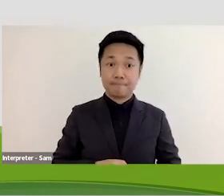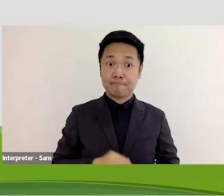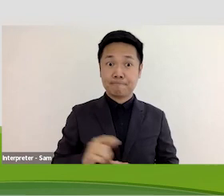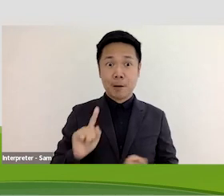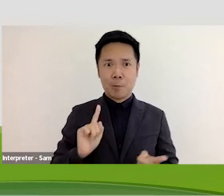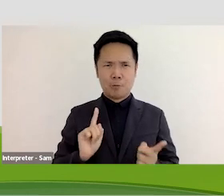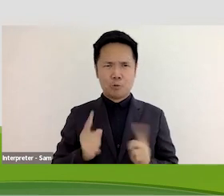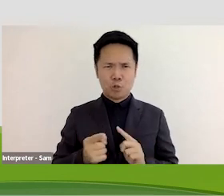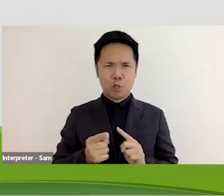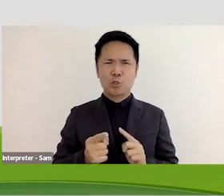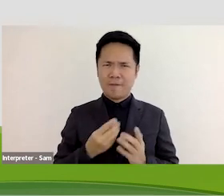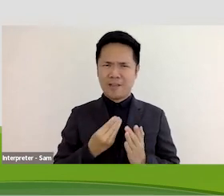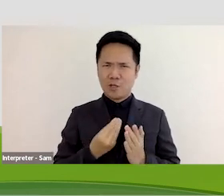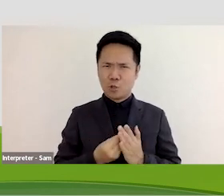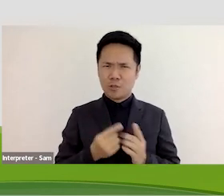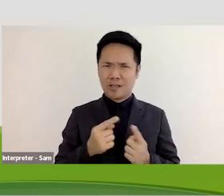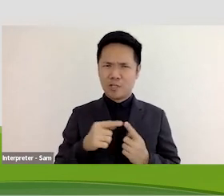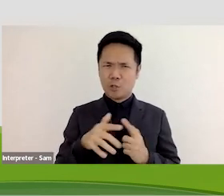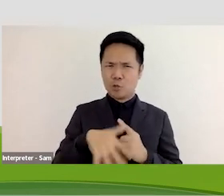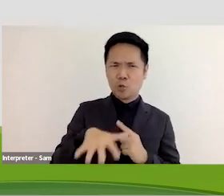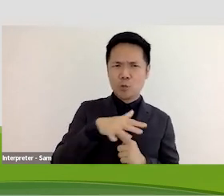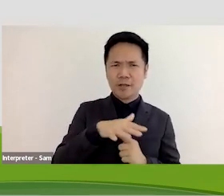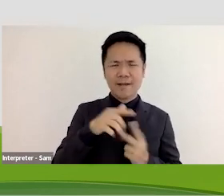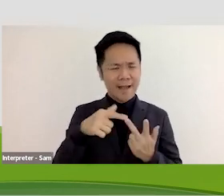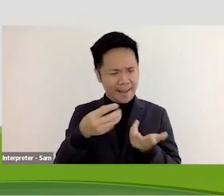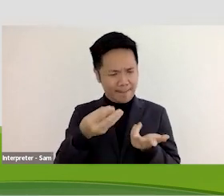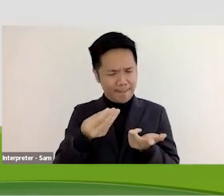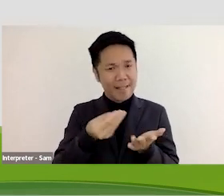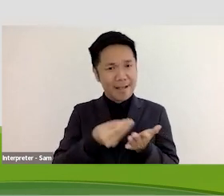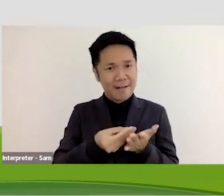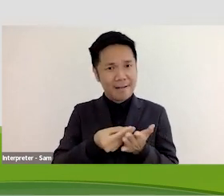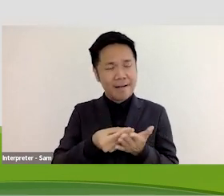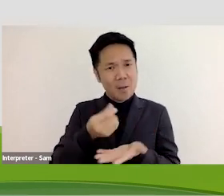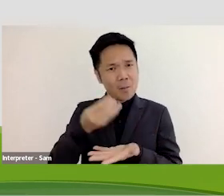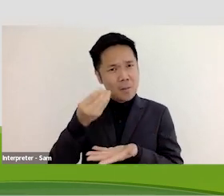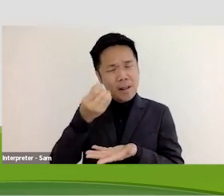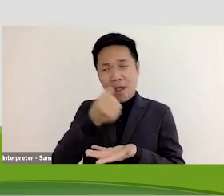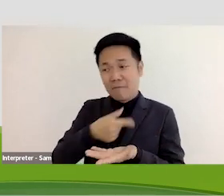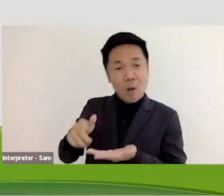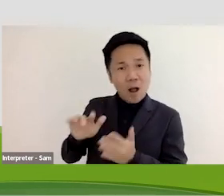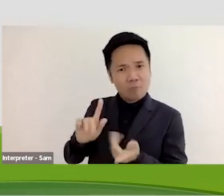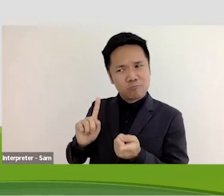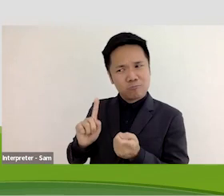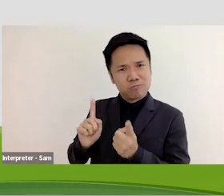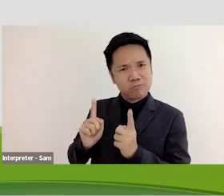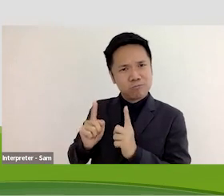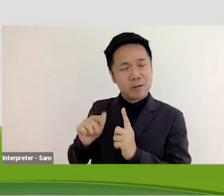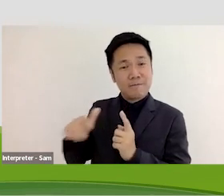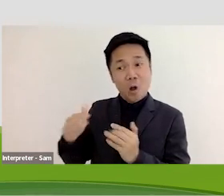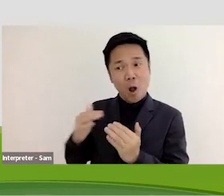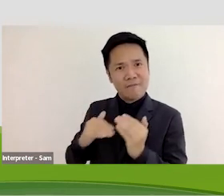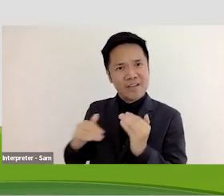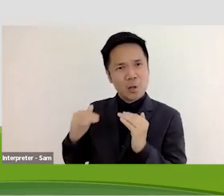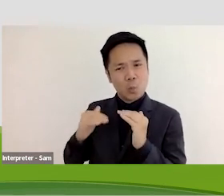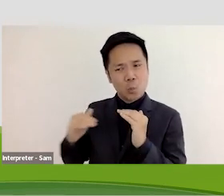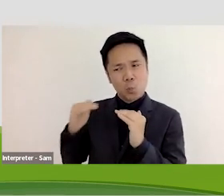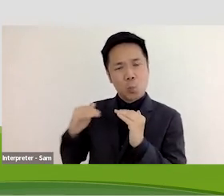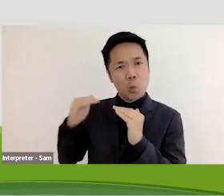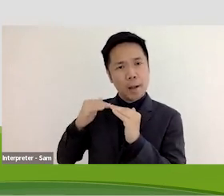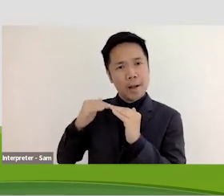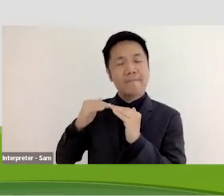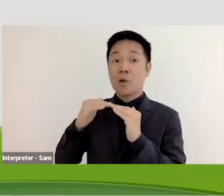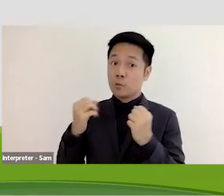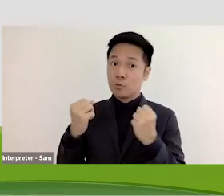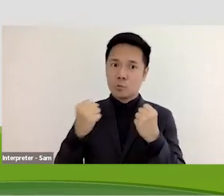social, economic, and financial systems to achieve women and girls empowerment and equality within resilient and